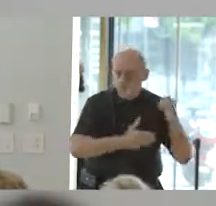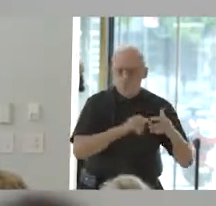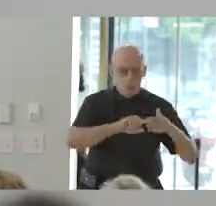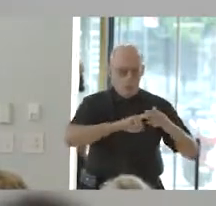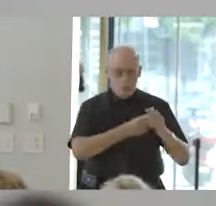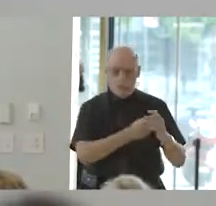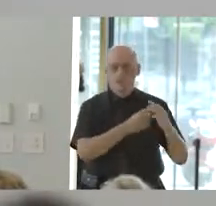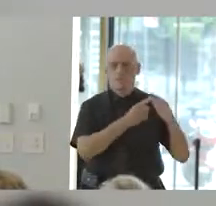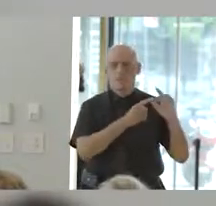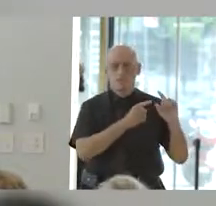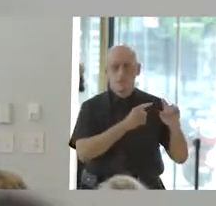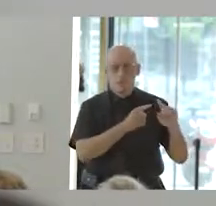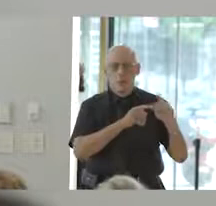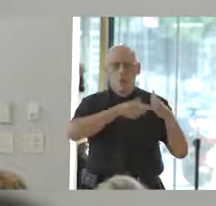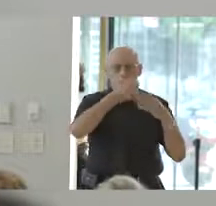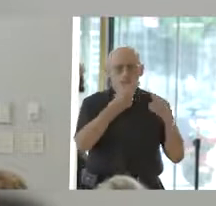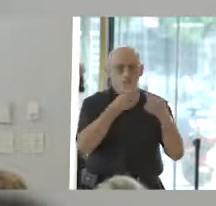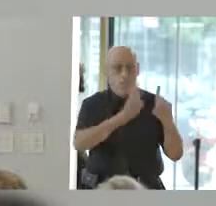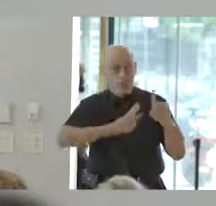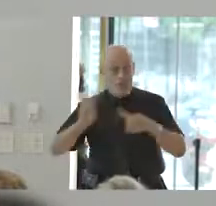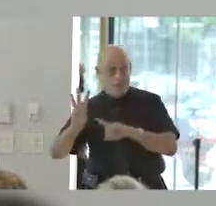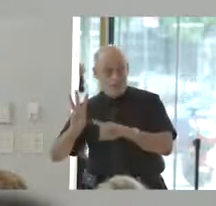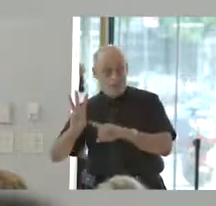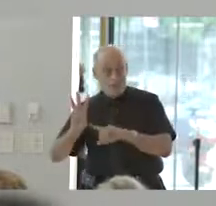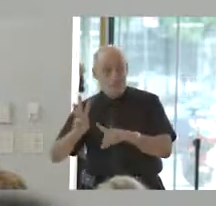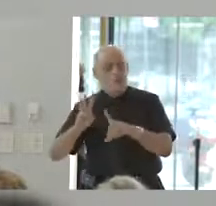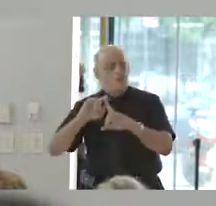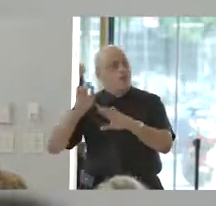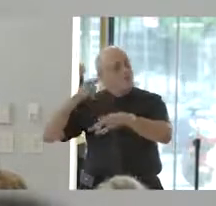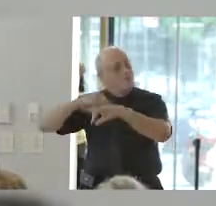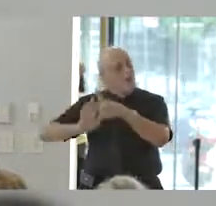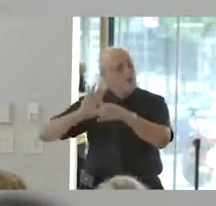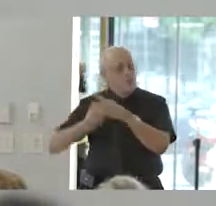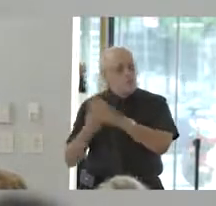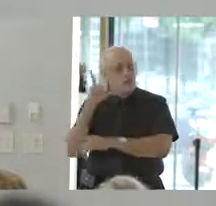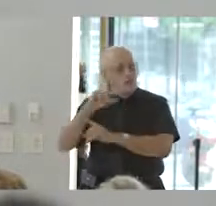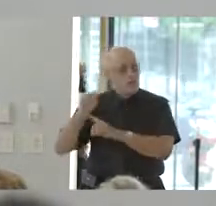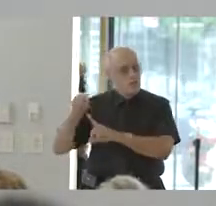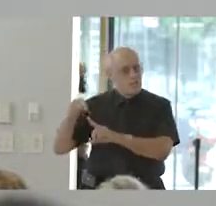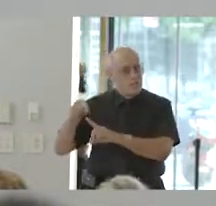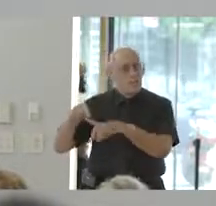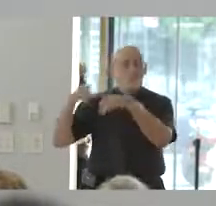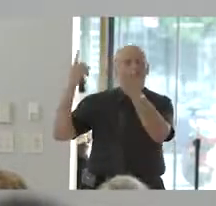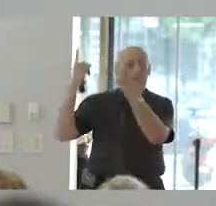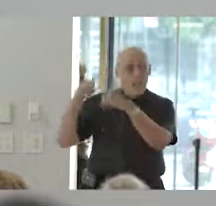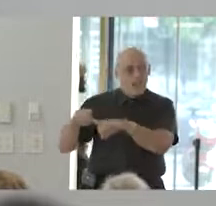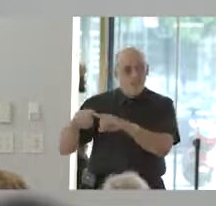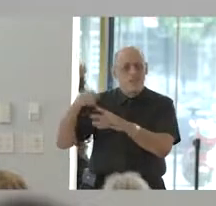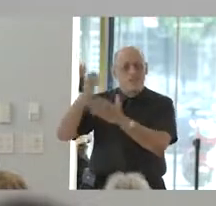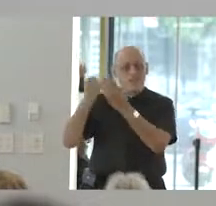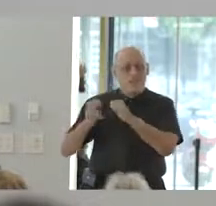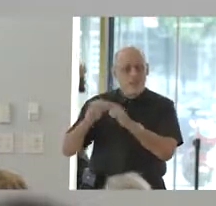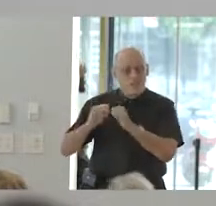commence the project for the West. But at that point in time, in the spring of 2020, we received design